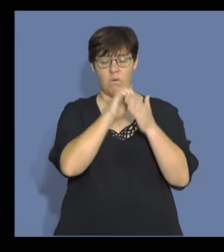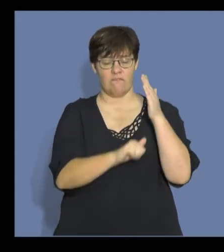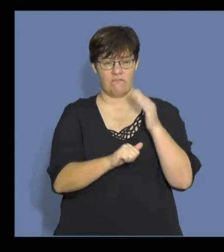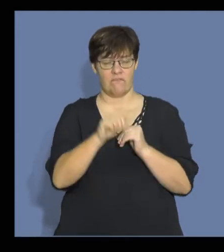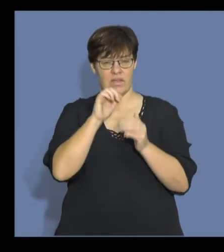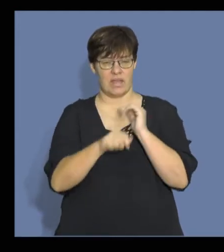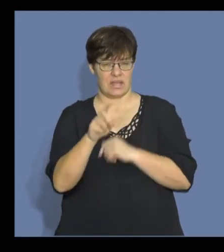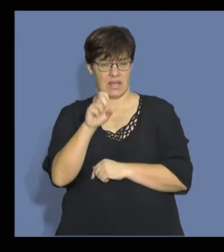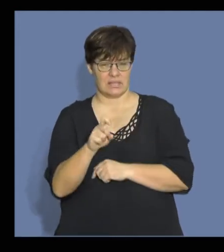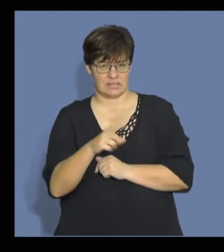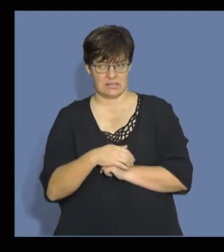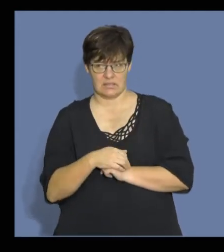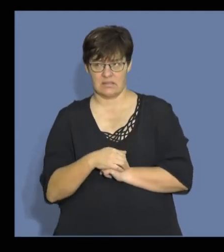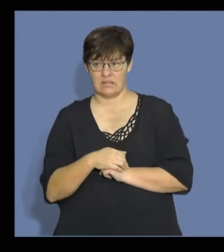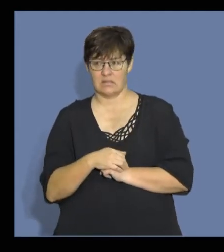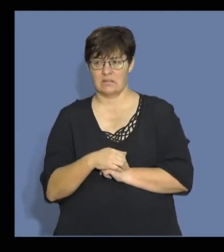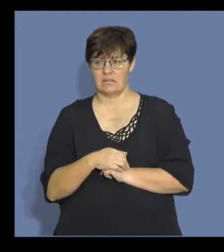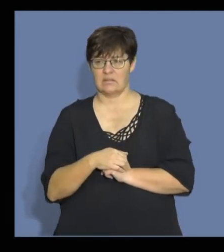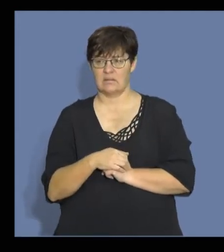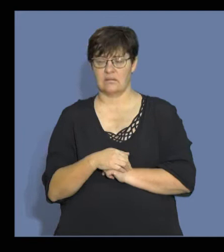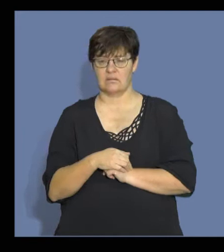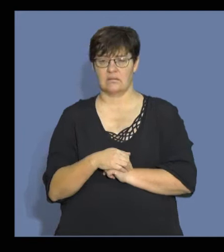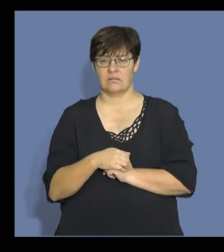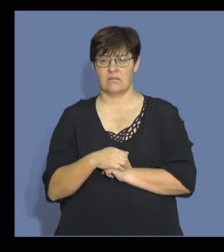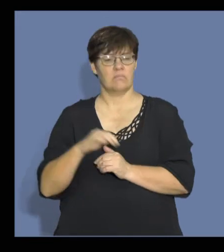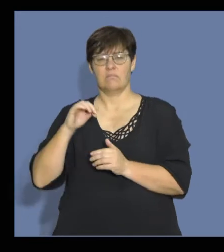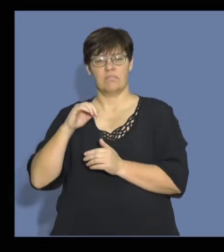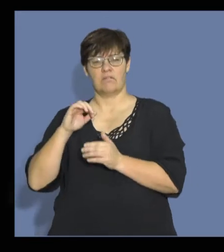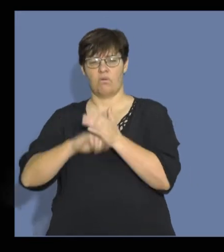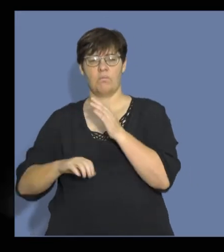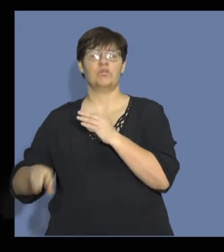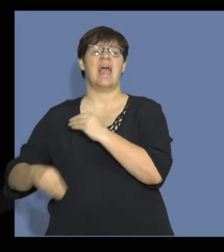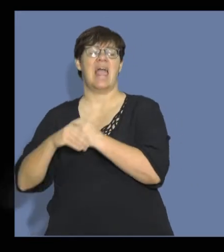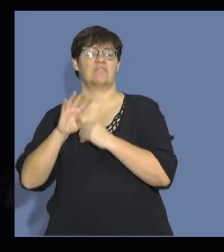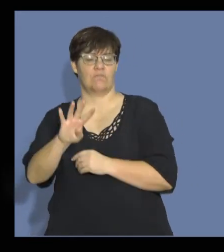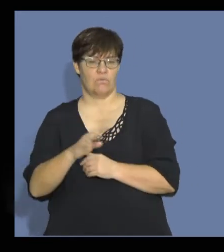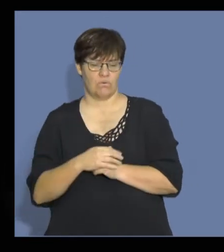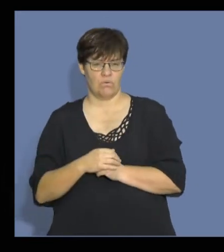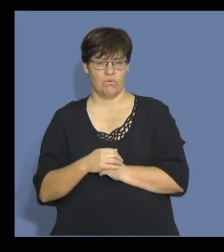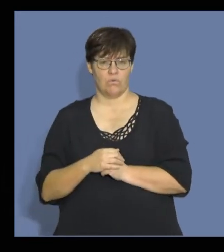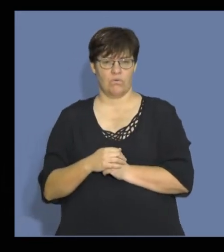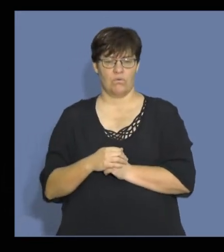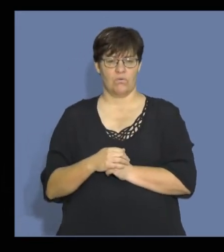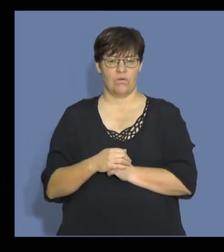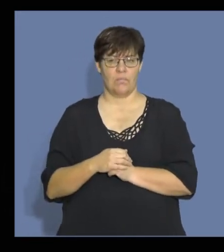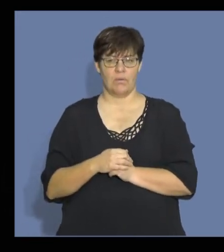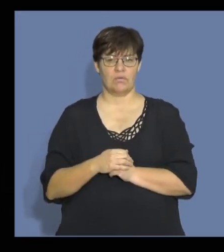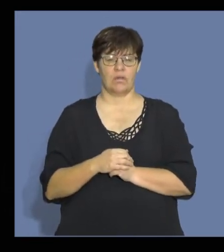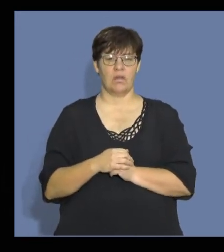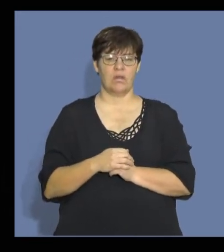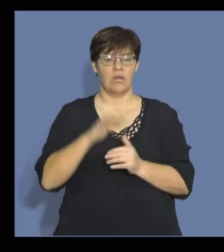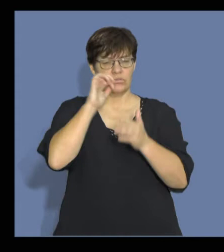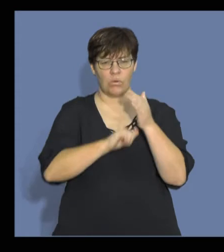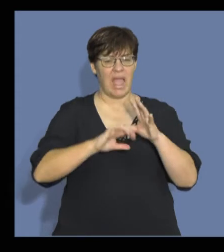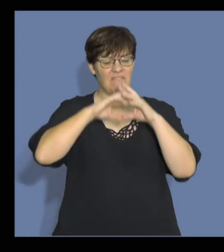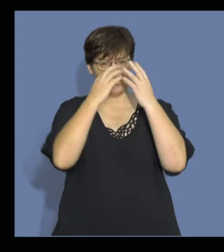subtracted the x. All right. But I didn't subtract the 4. I just added the 4. All right. But I want to subtract all of it. I want to